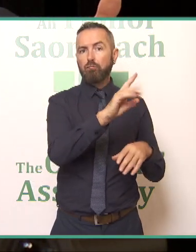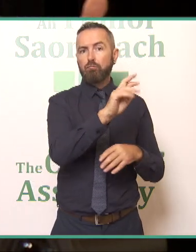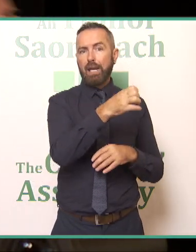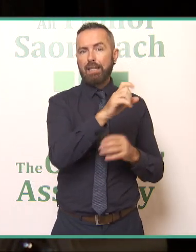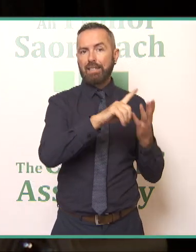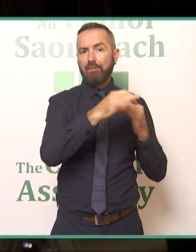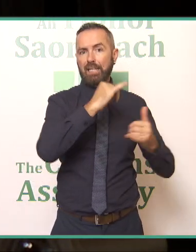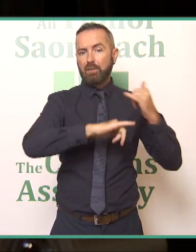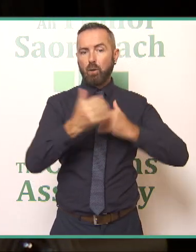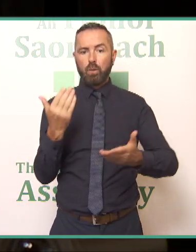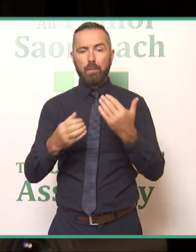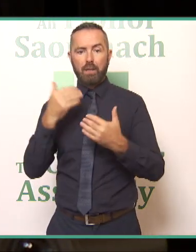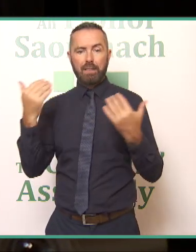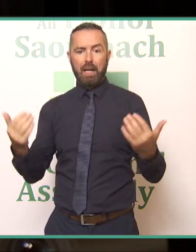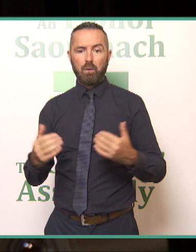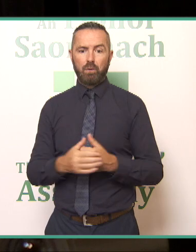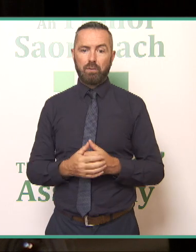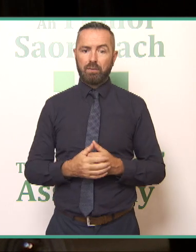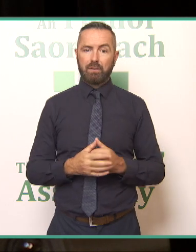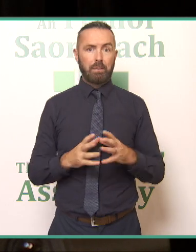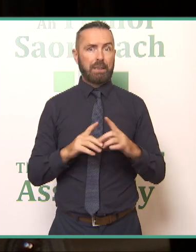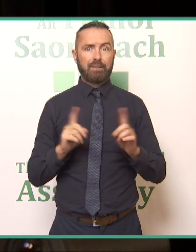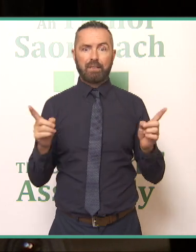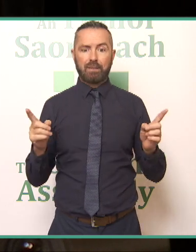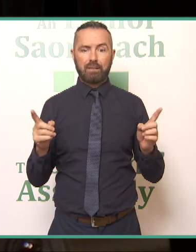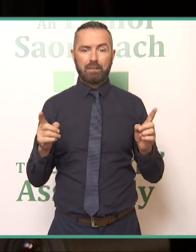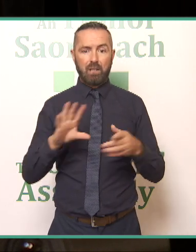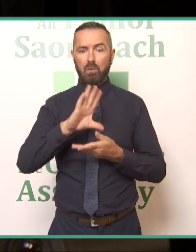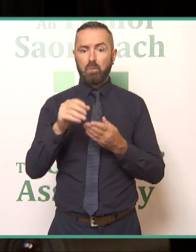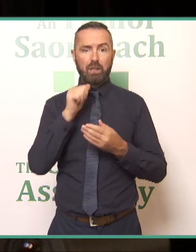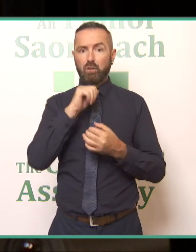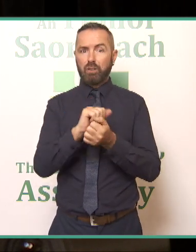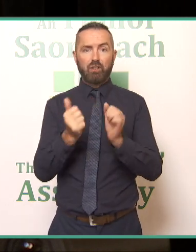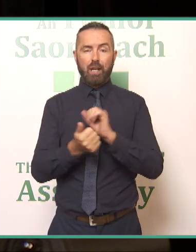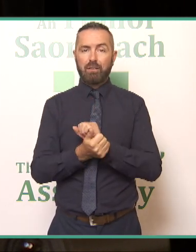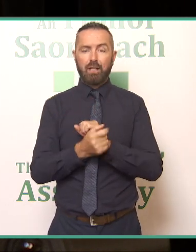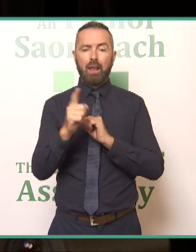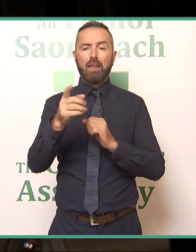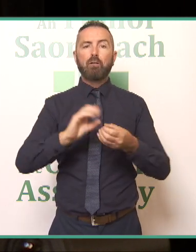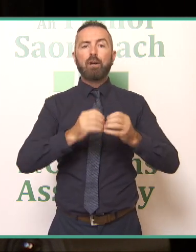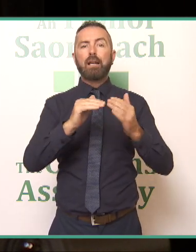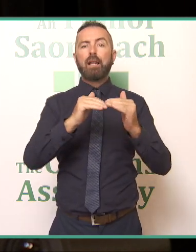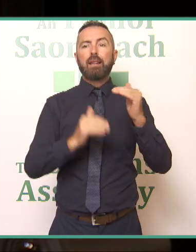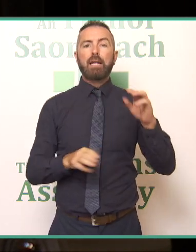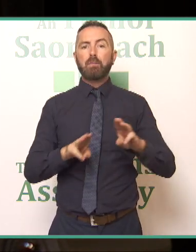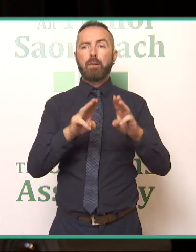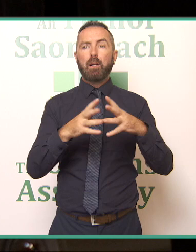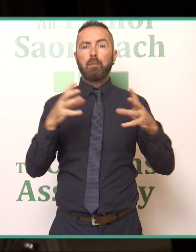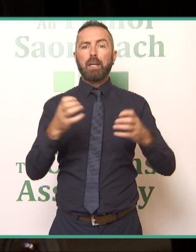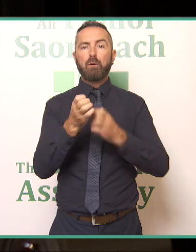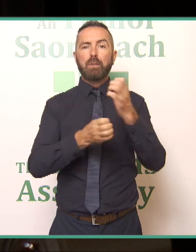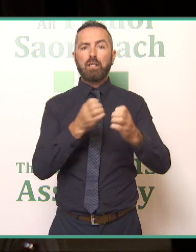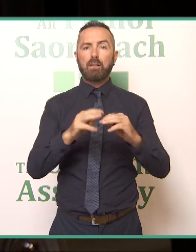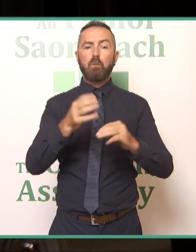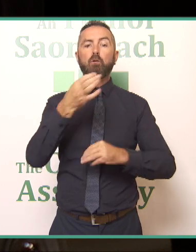70 years ago compared to now? The price of grain hasn't moved. What has that created? Less people, larger machines, more